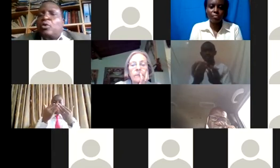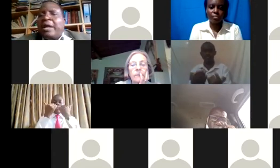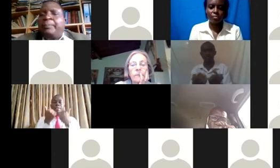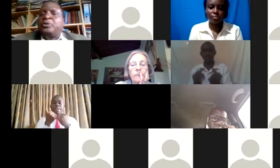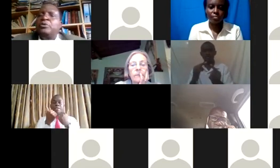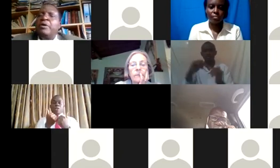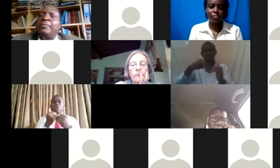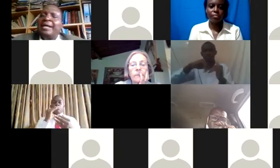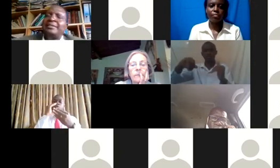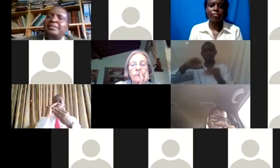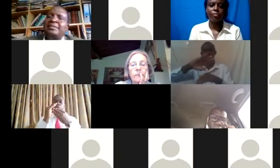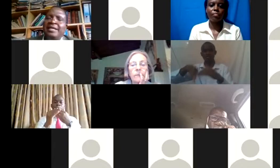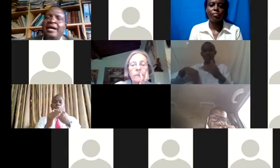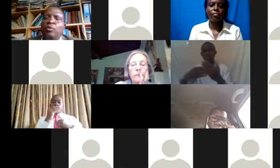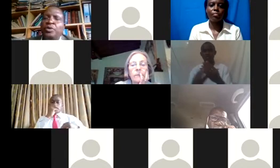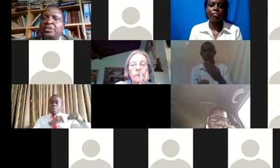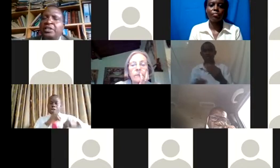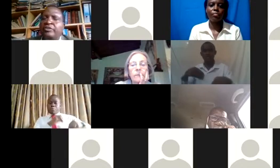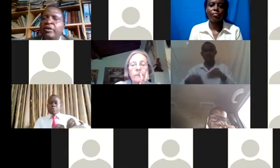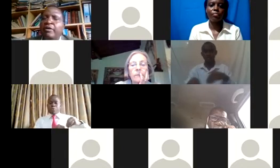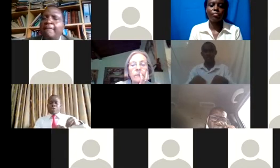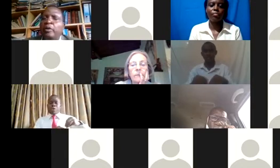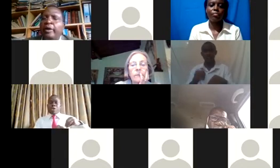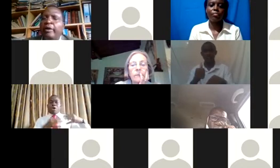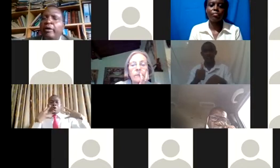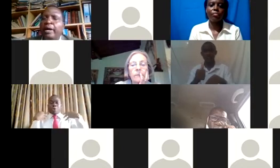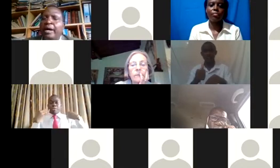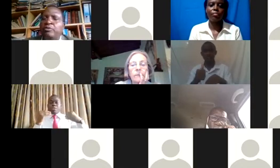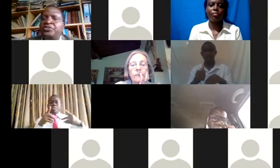eradicate corruption practices and wastage